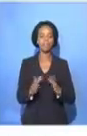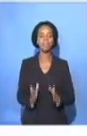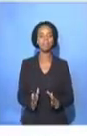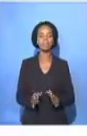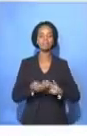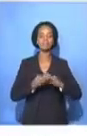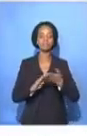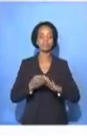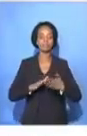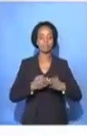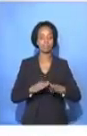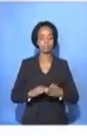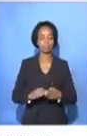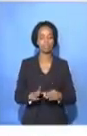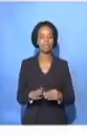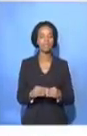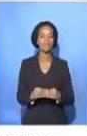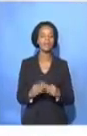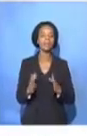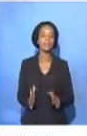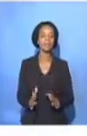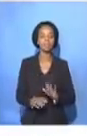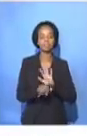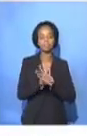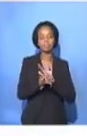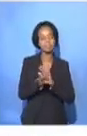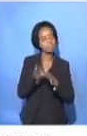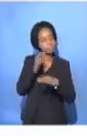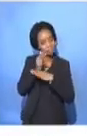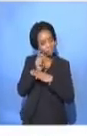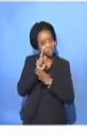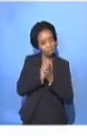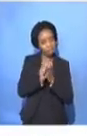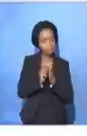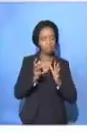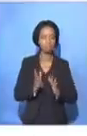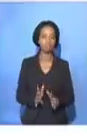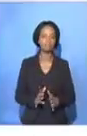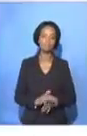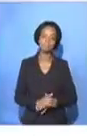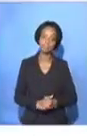society, members of the media,